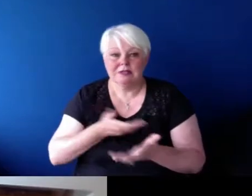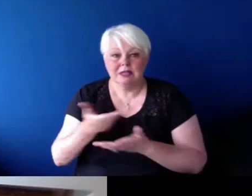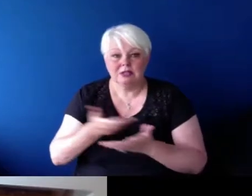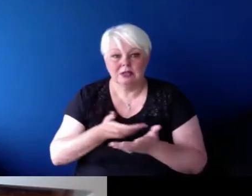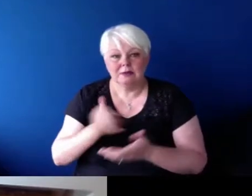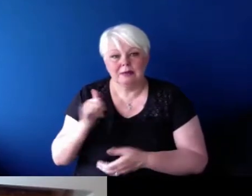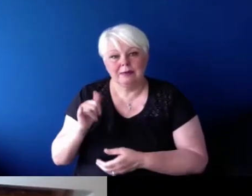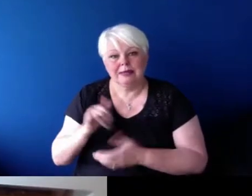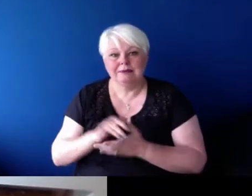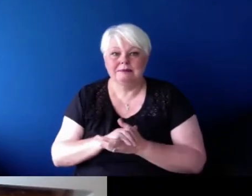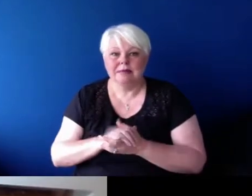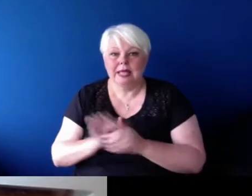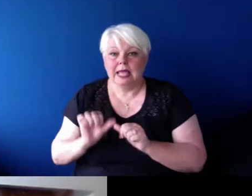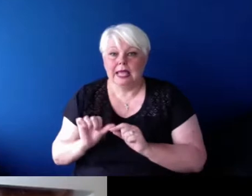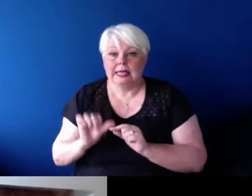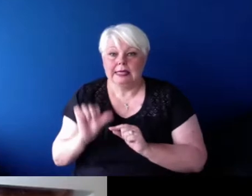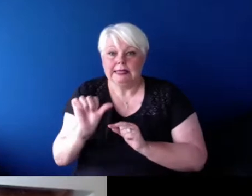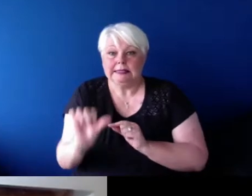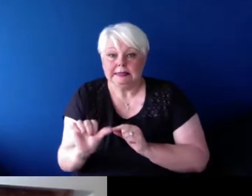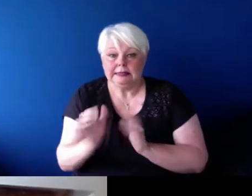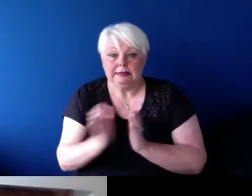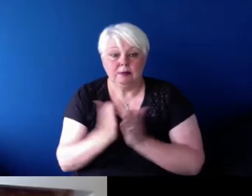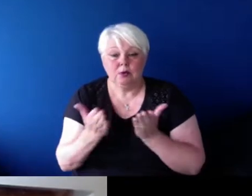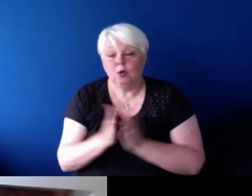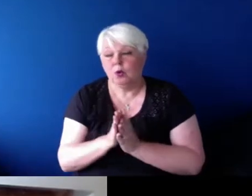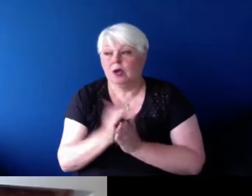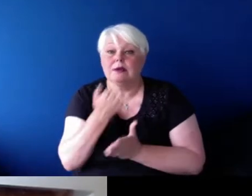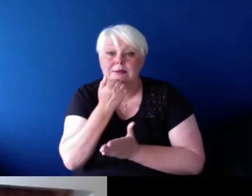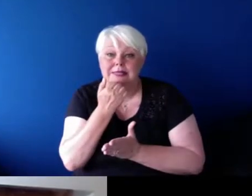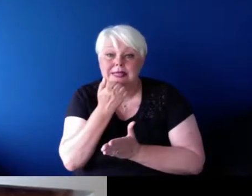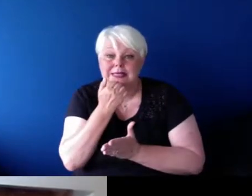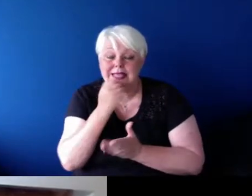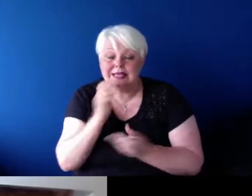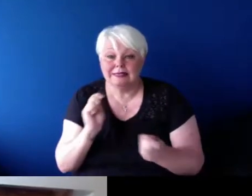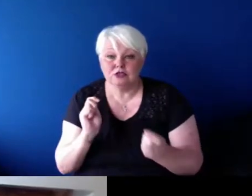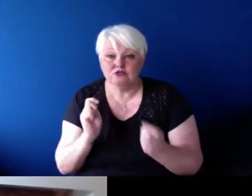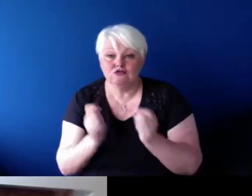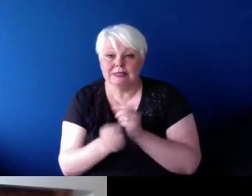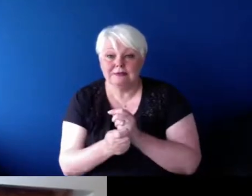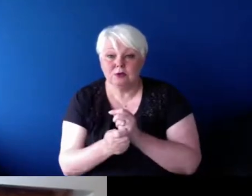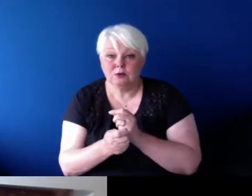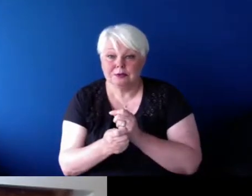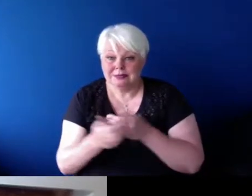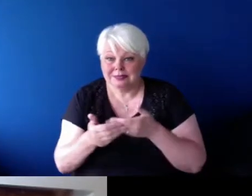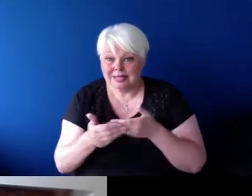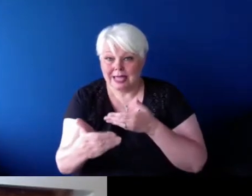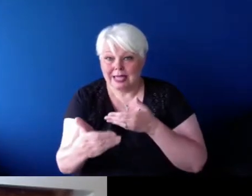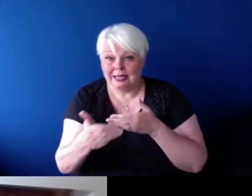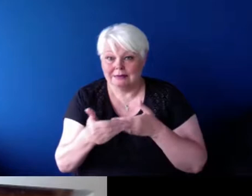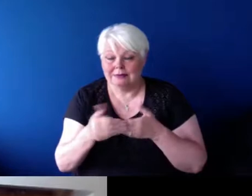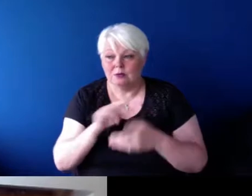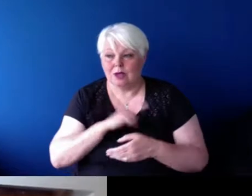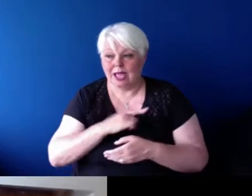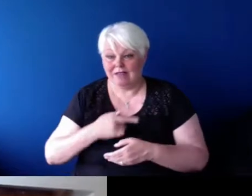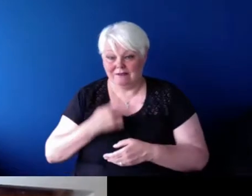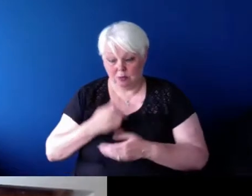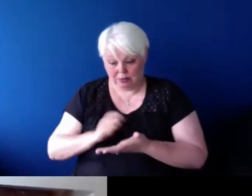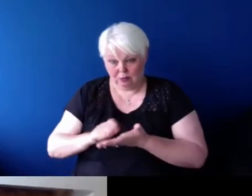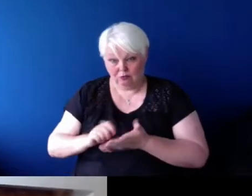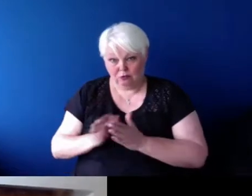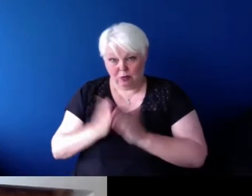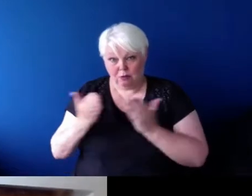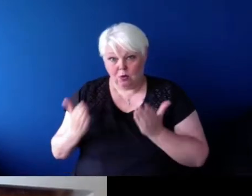maybe writing a sequel or an update in these transformed times, because it felt ahead of its time when